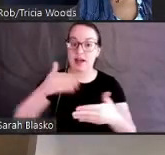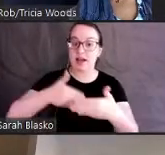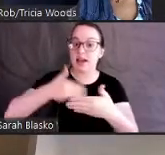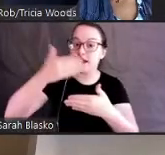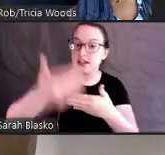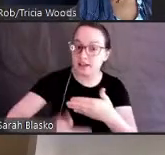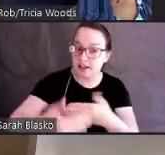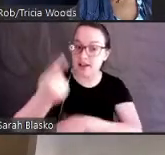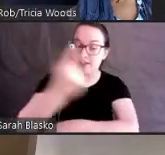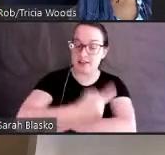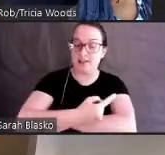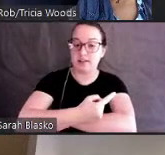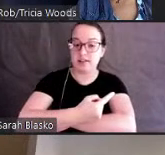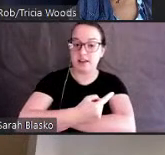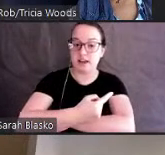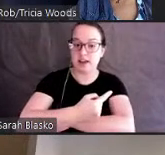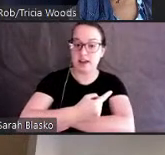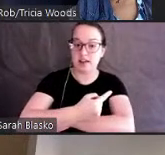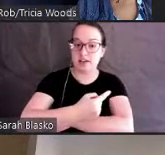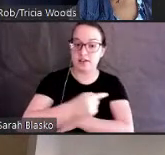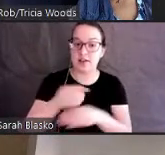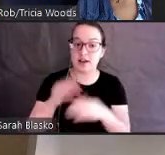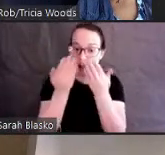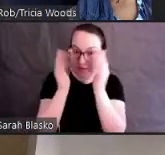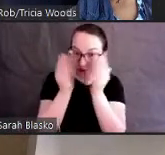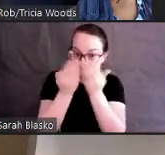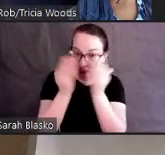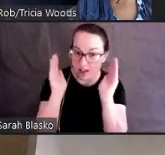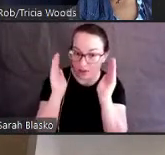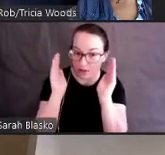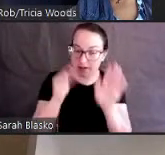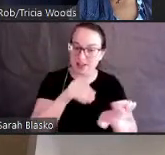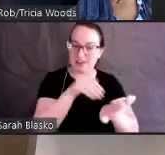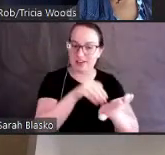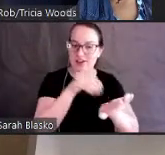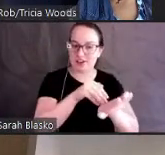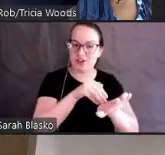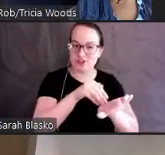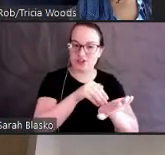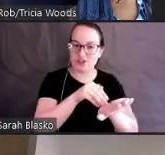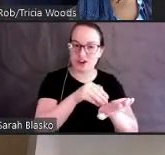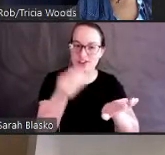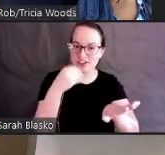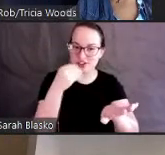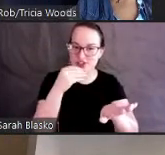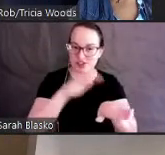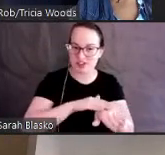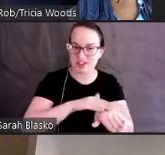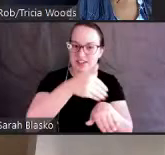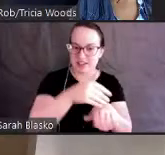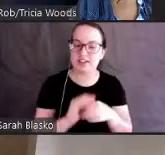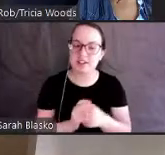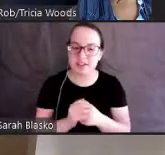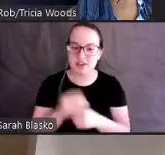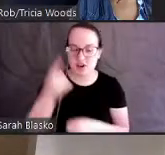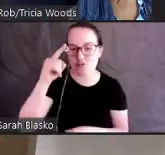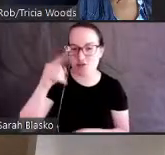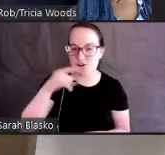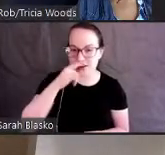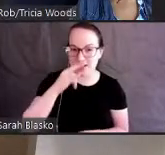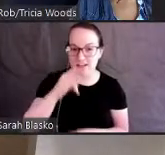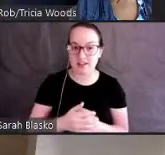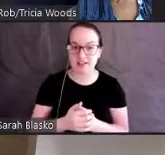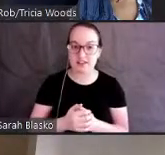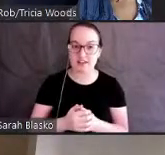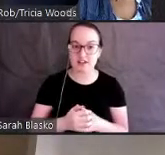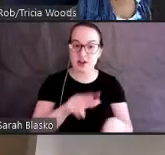Trunk or Treat with the Woodson Terrace community, which is going to be awesome. That's going to take place from 3 p.m. to 5 p.m. We do